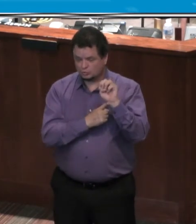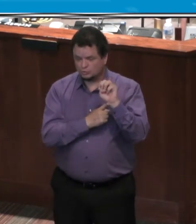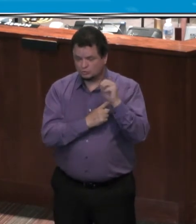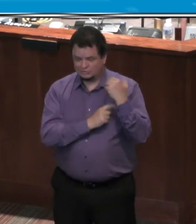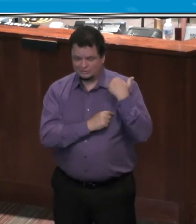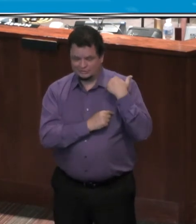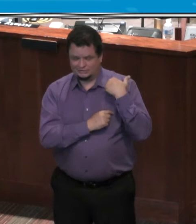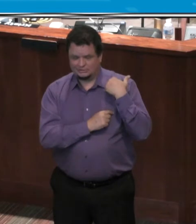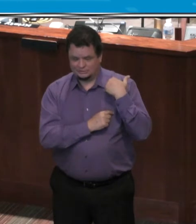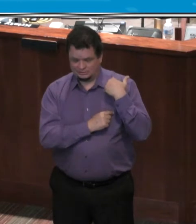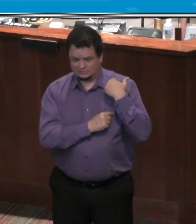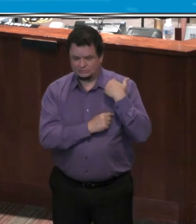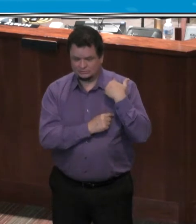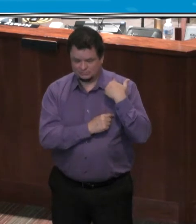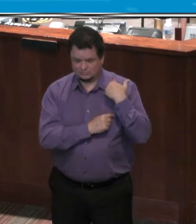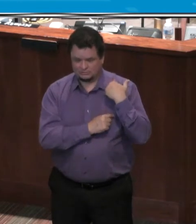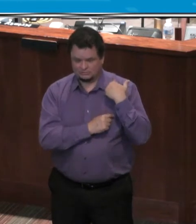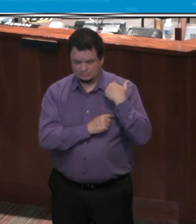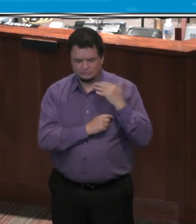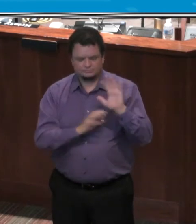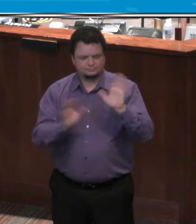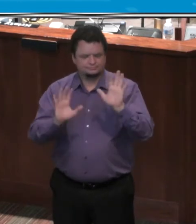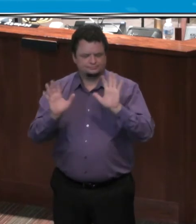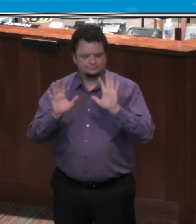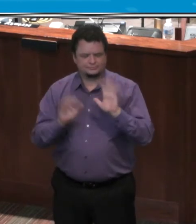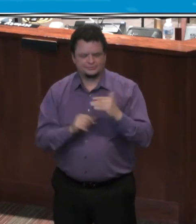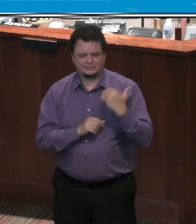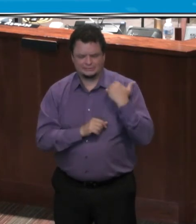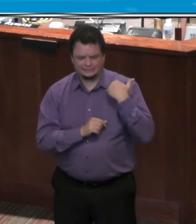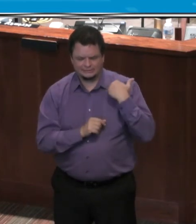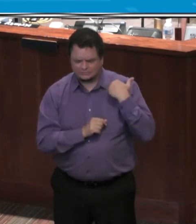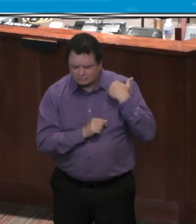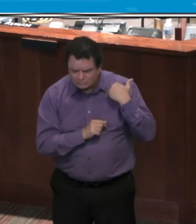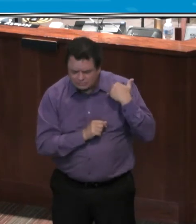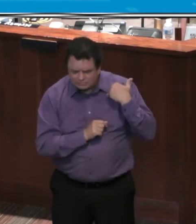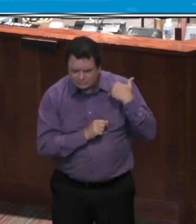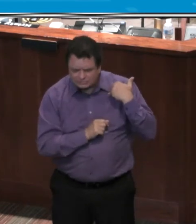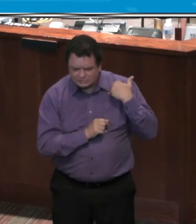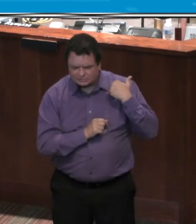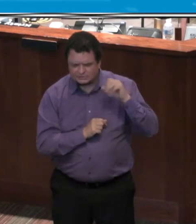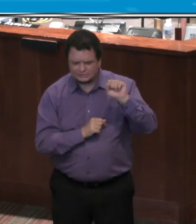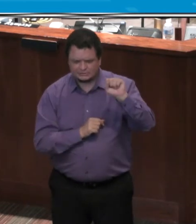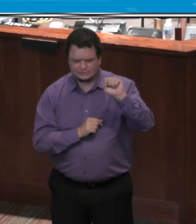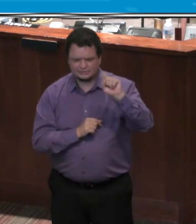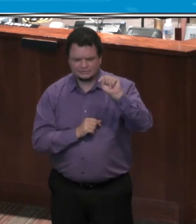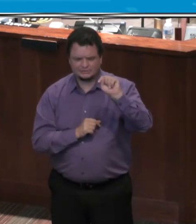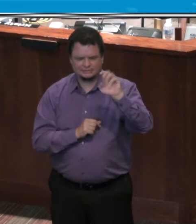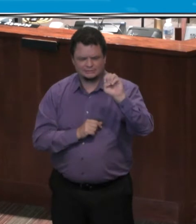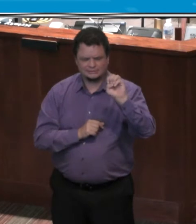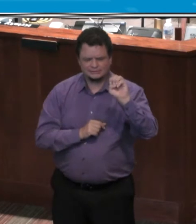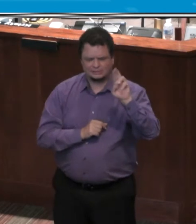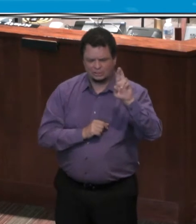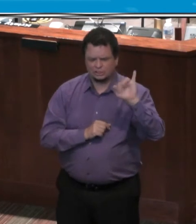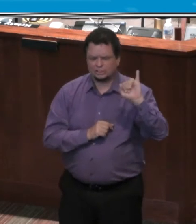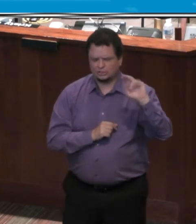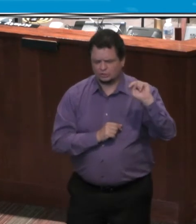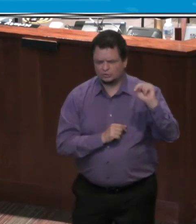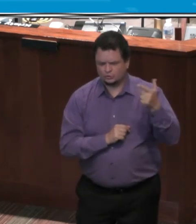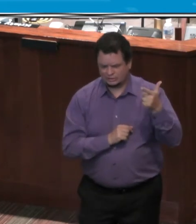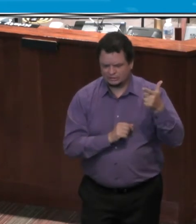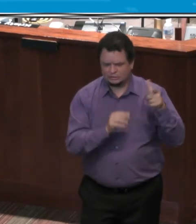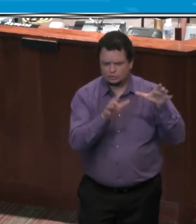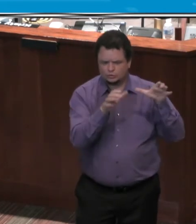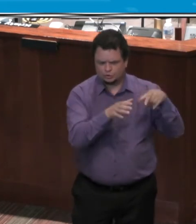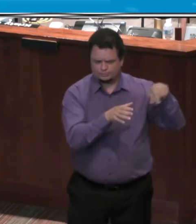with representatives from OEM, communicable disease, environmental health, and other critical personnel, in order to really kind